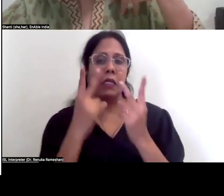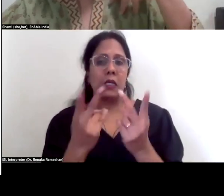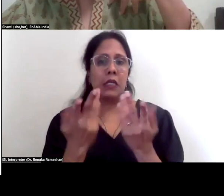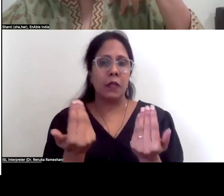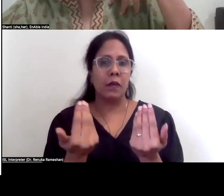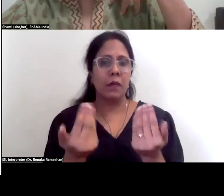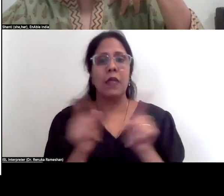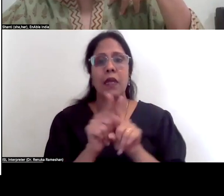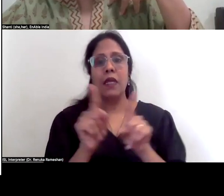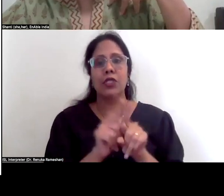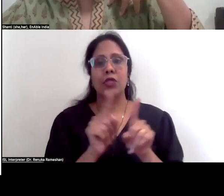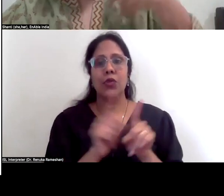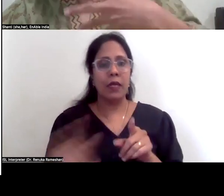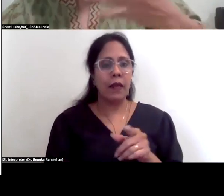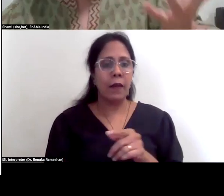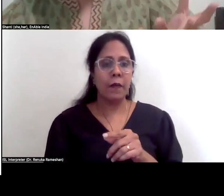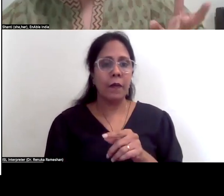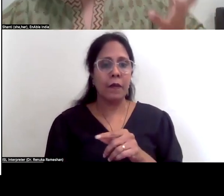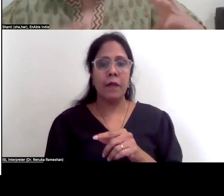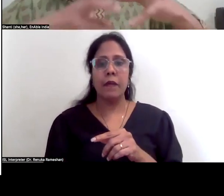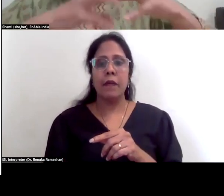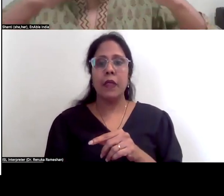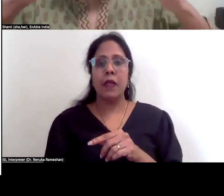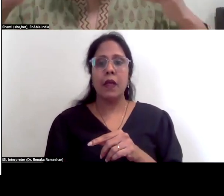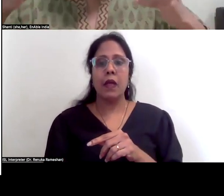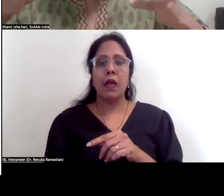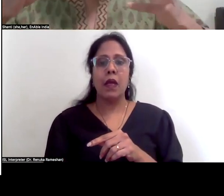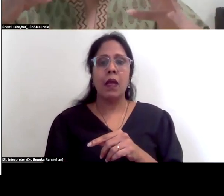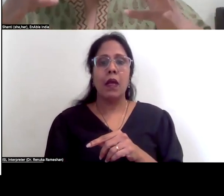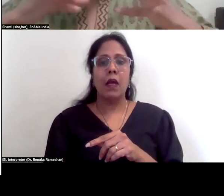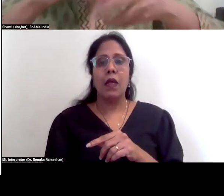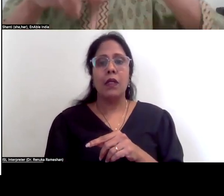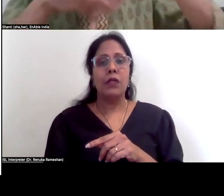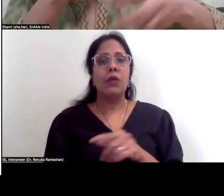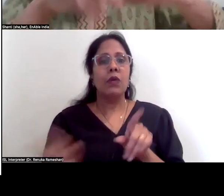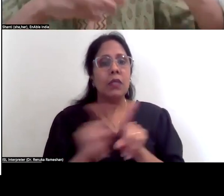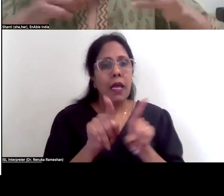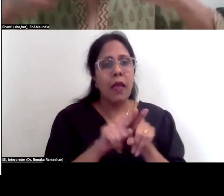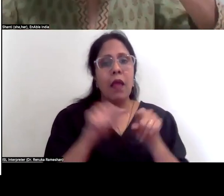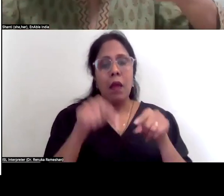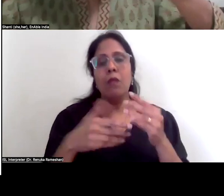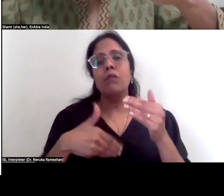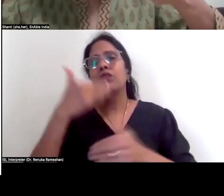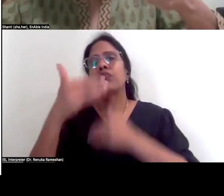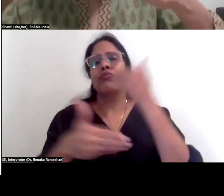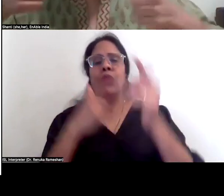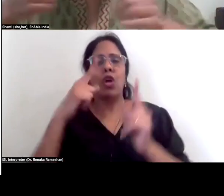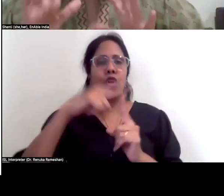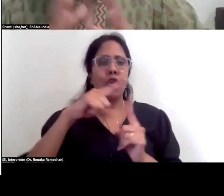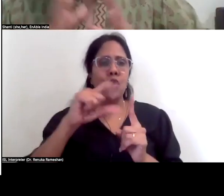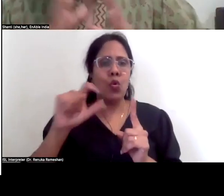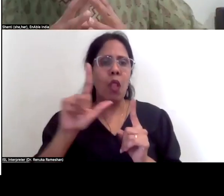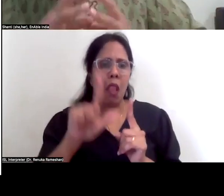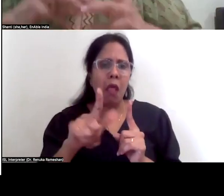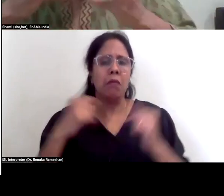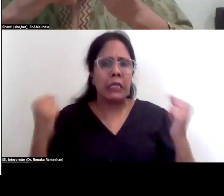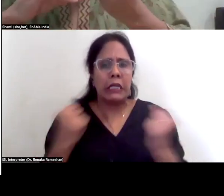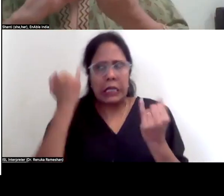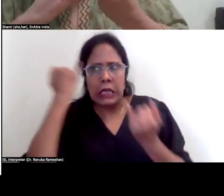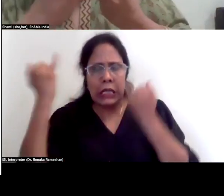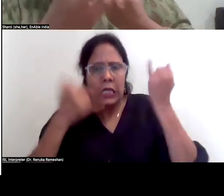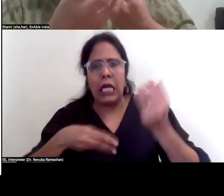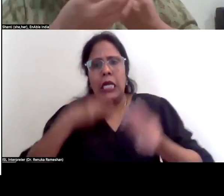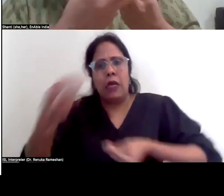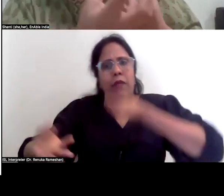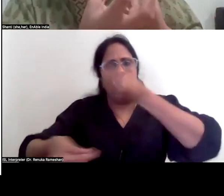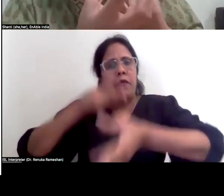disability, to take a decision on their employment? For many years, when nothing much had been done, we had come up with the tools. We are happy with that. But now,